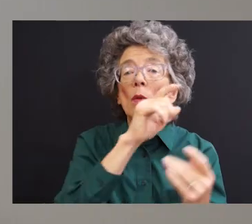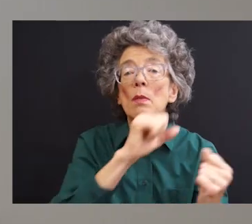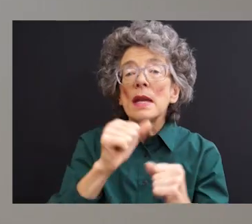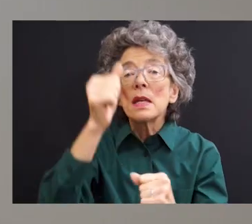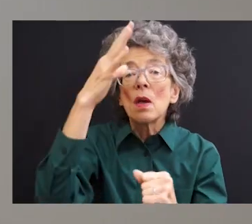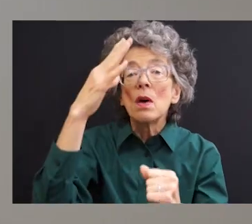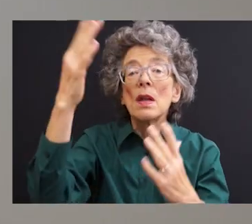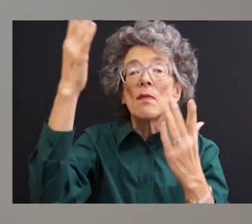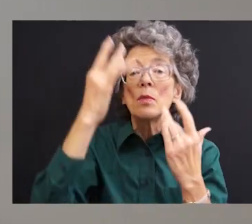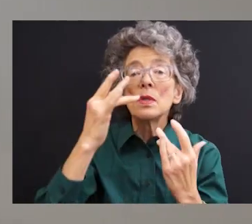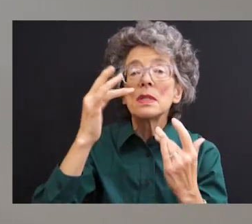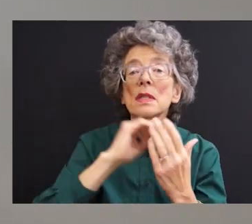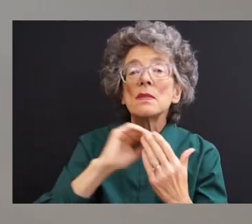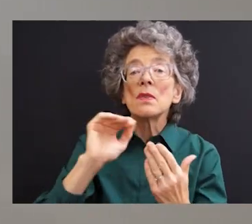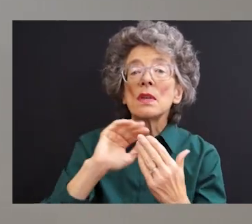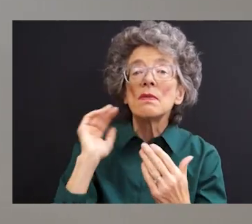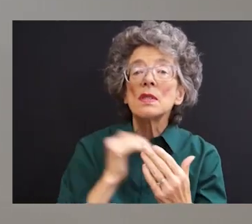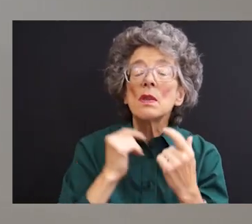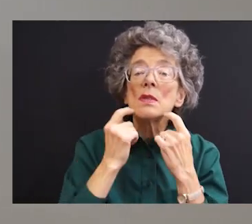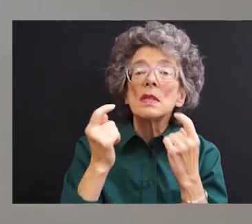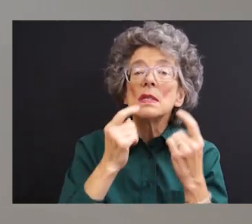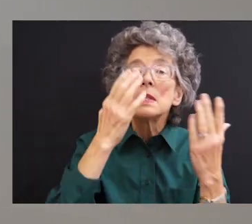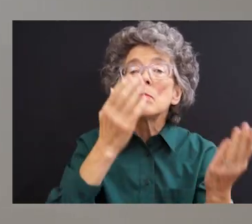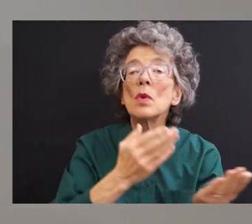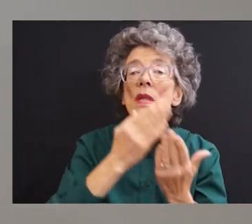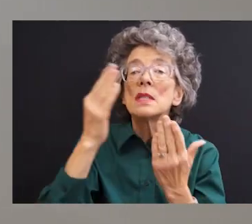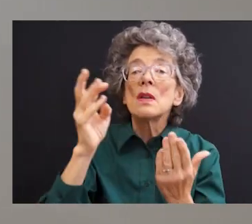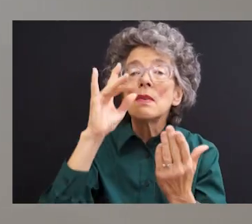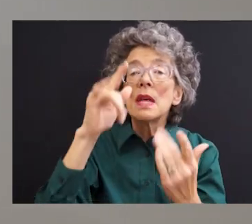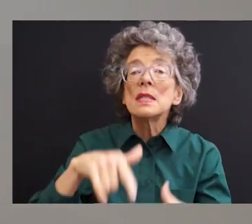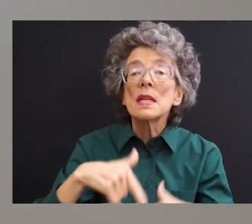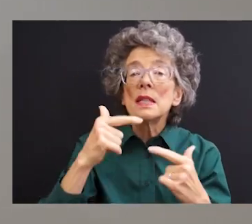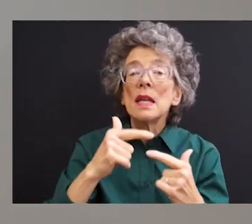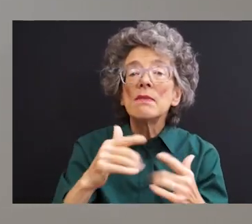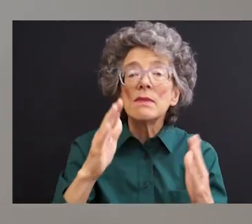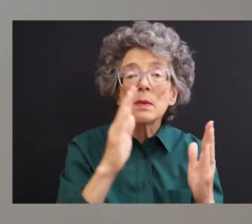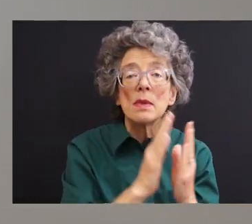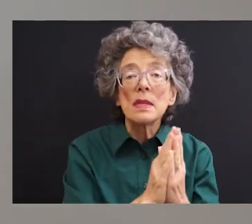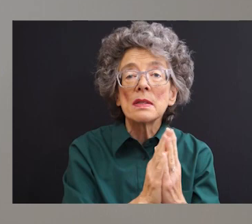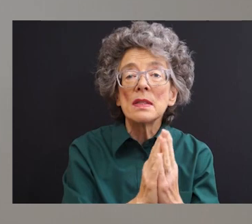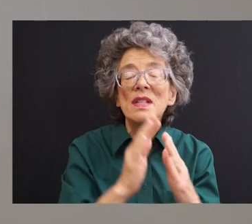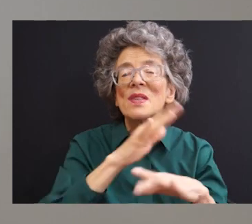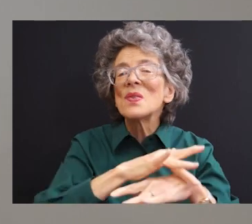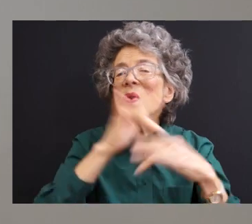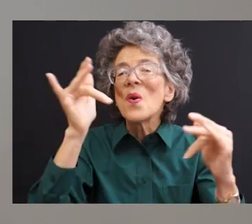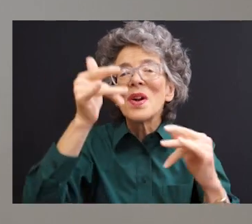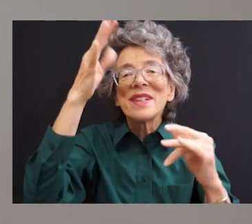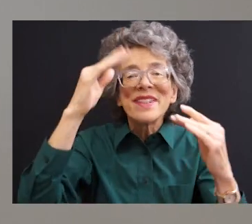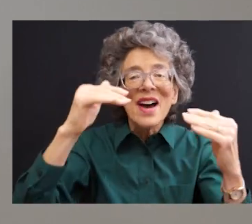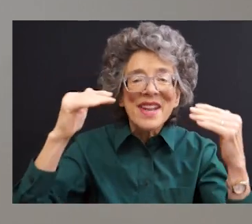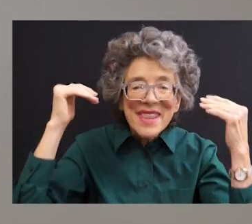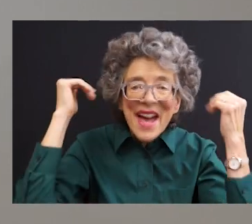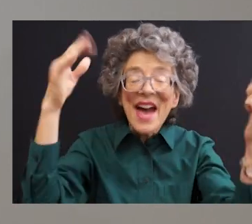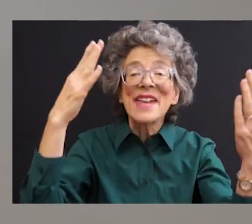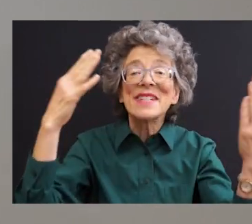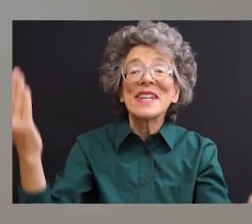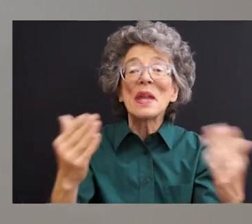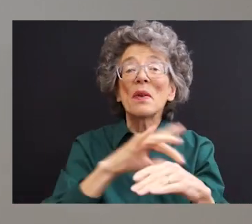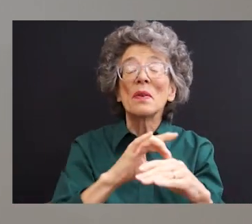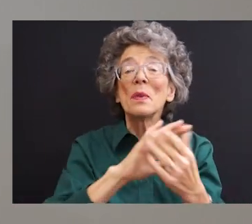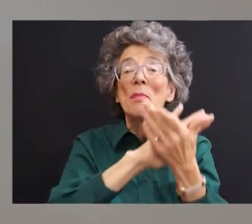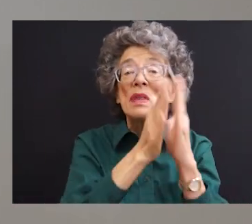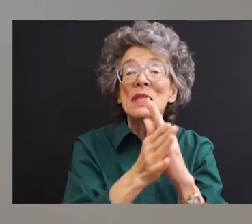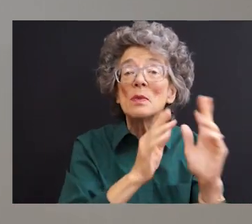us, forgive us our sins, and bring us to everlasting life. Amen. Glory to God in the highest, and on earth peace to people